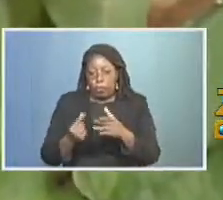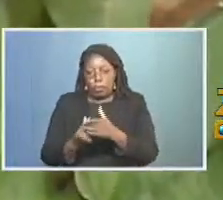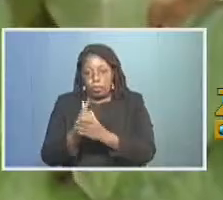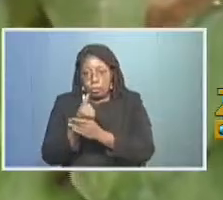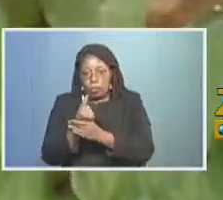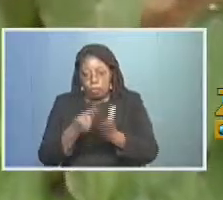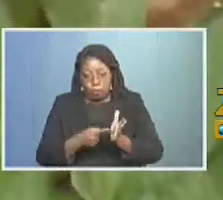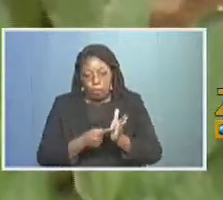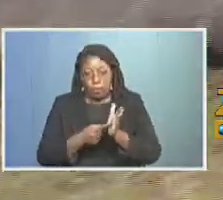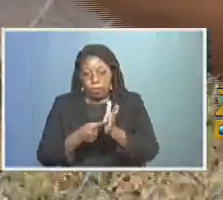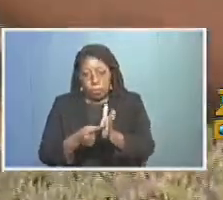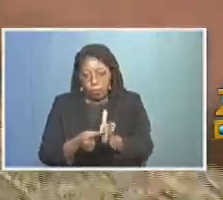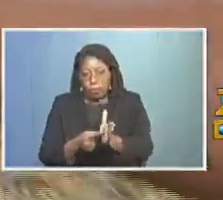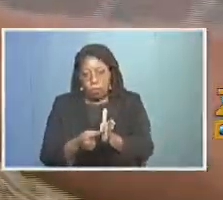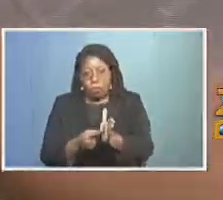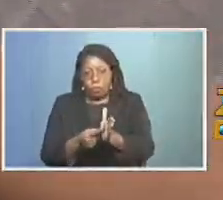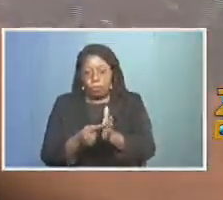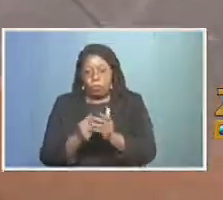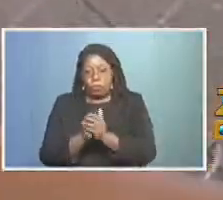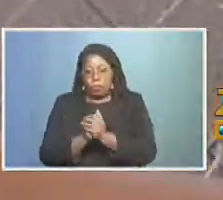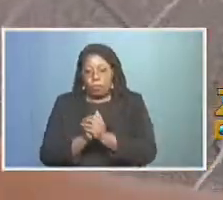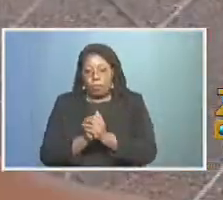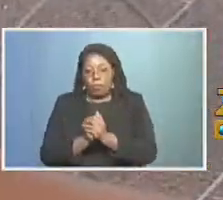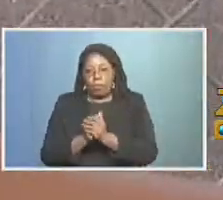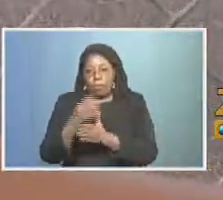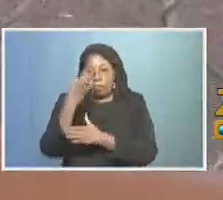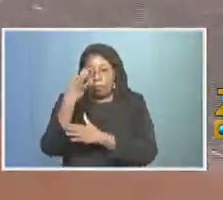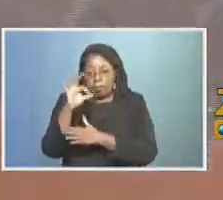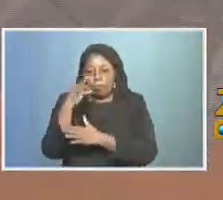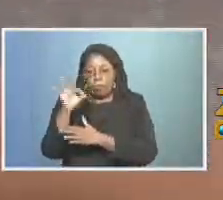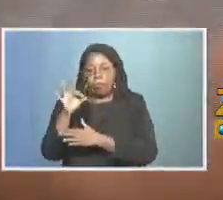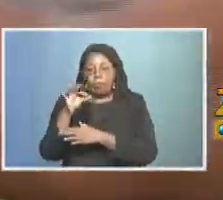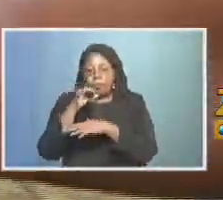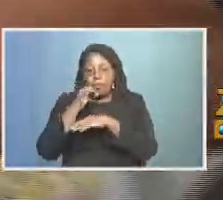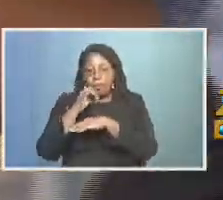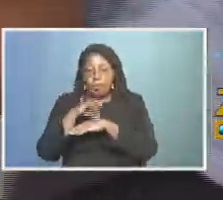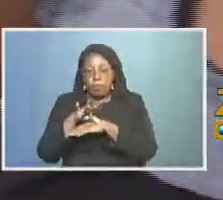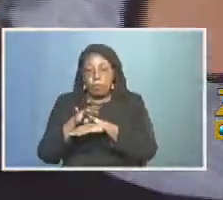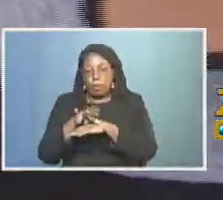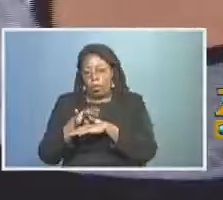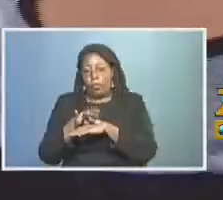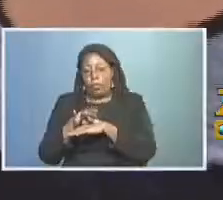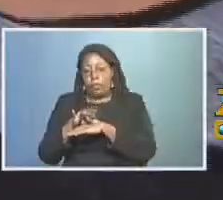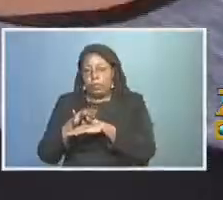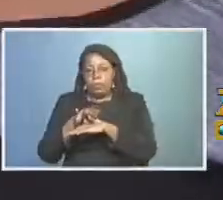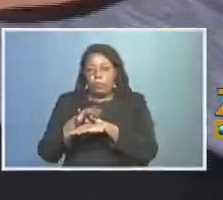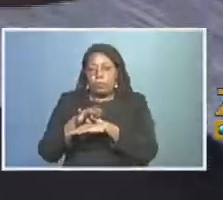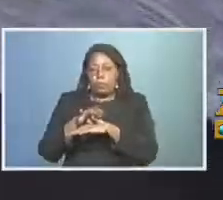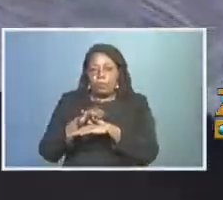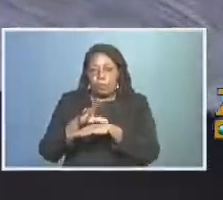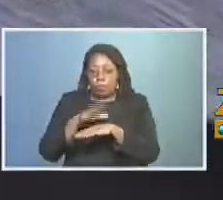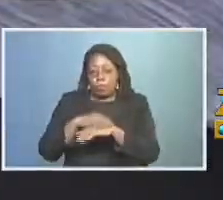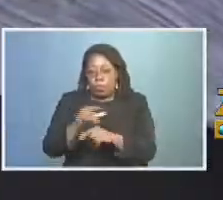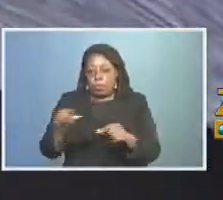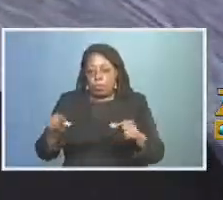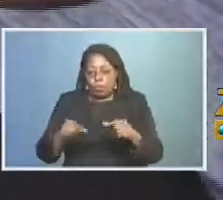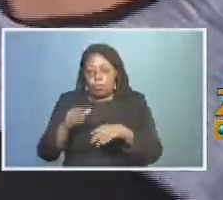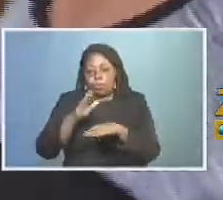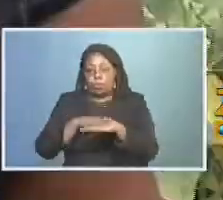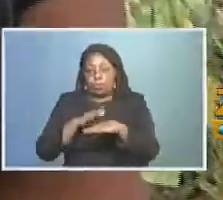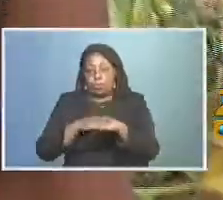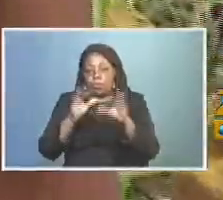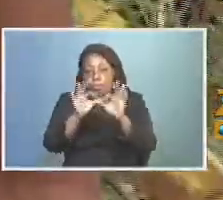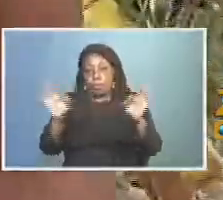their pumpkins running wild on the vines. 19 pumpkins in all and counting, not only on the ground, but growing on the